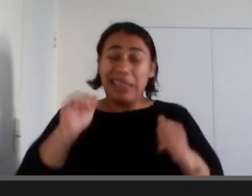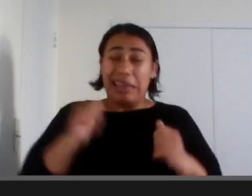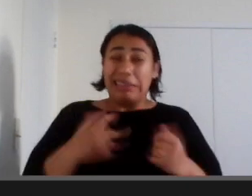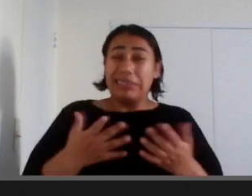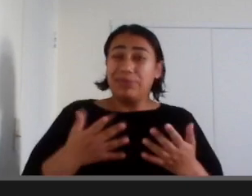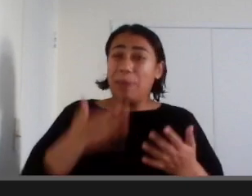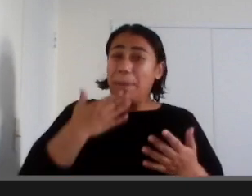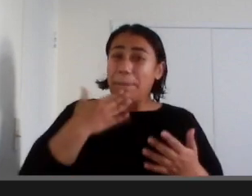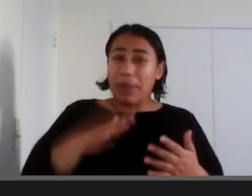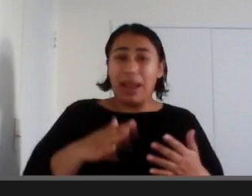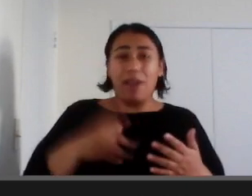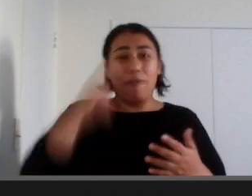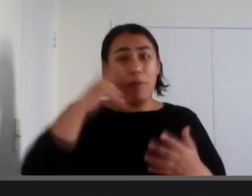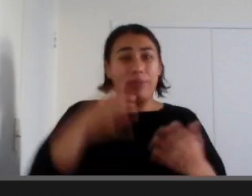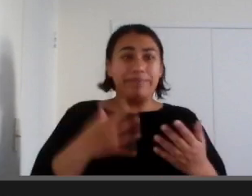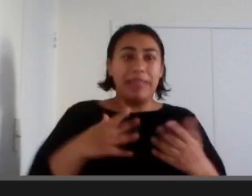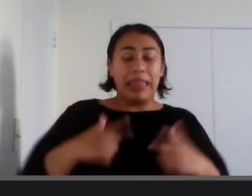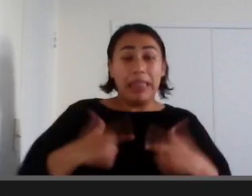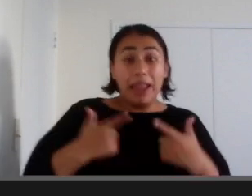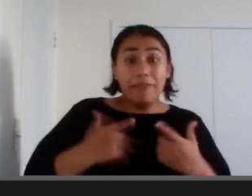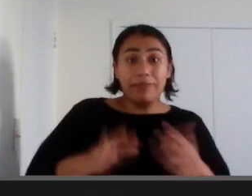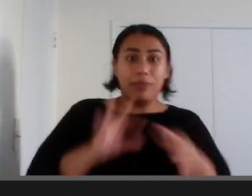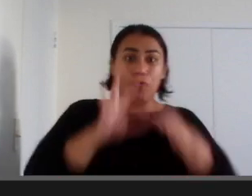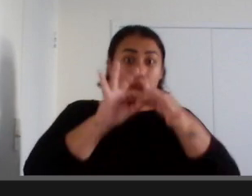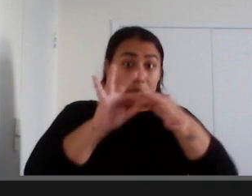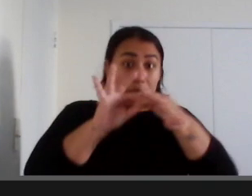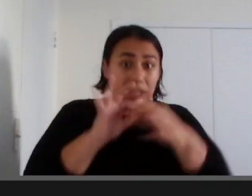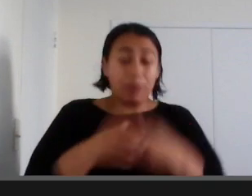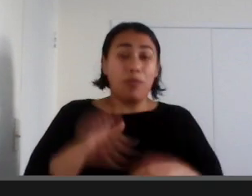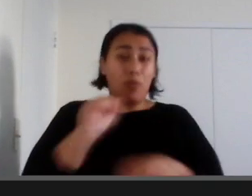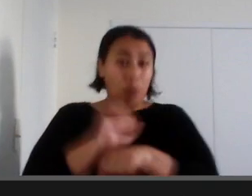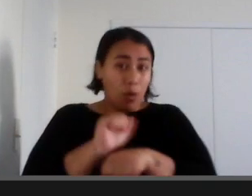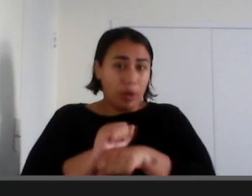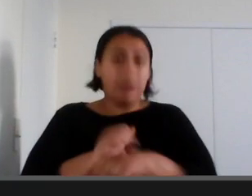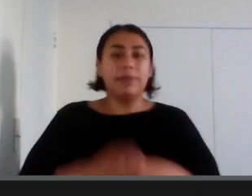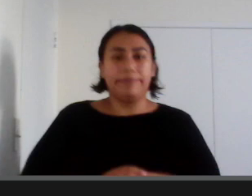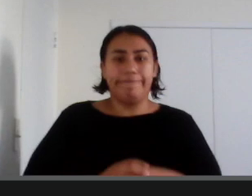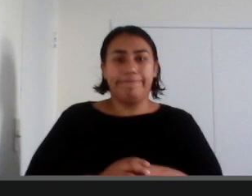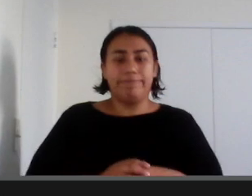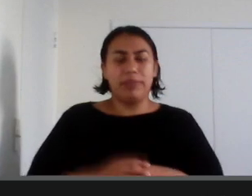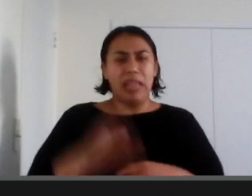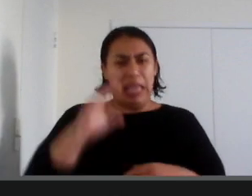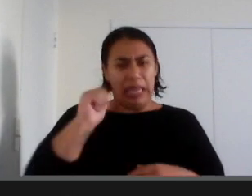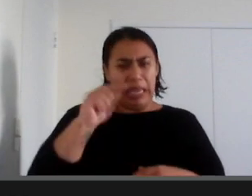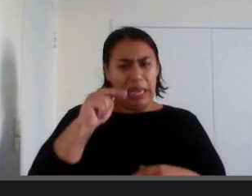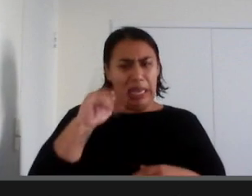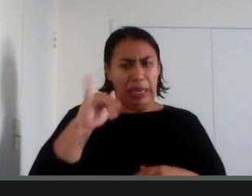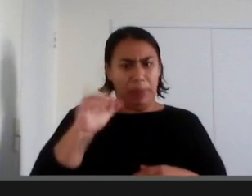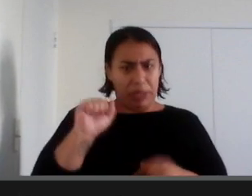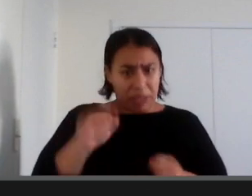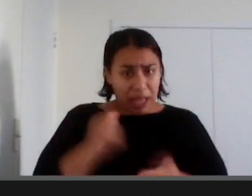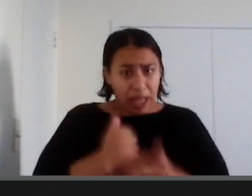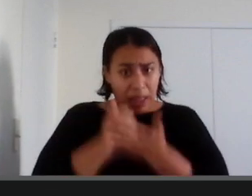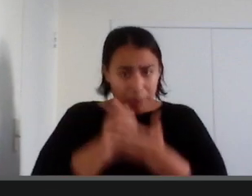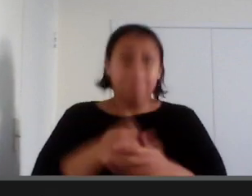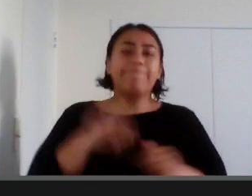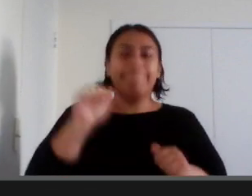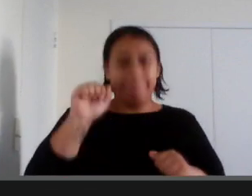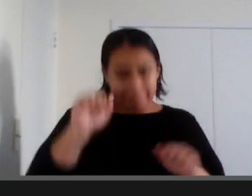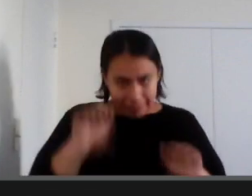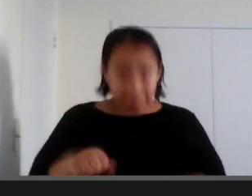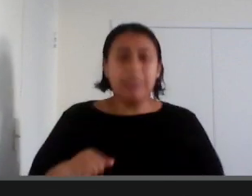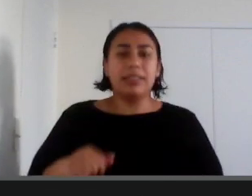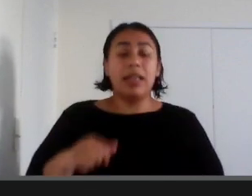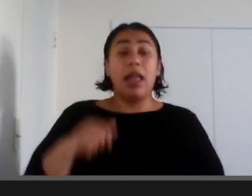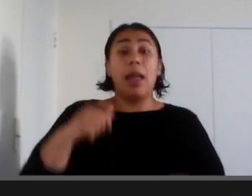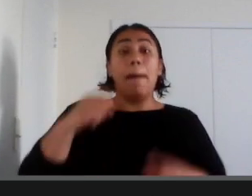with others, and their ability to heal and recover. Using medical cannabis has many benefits, and one of them is the possibility of treating